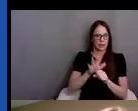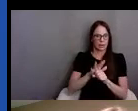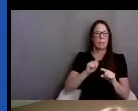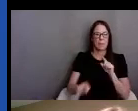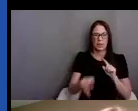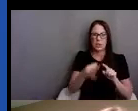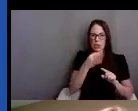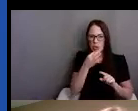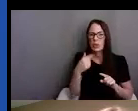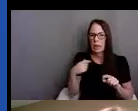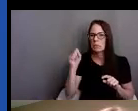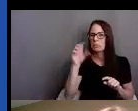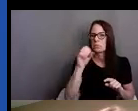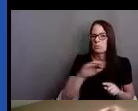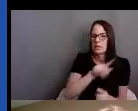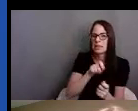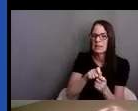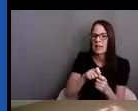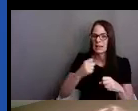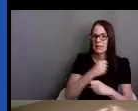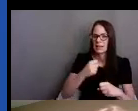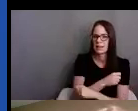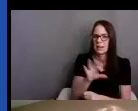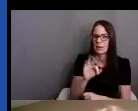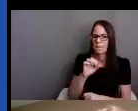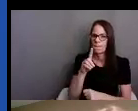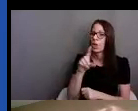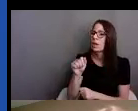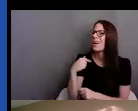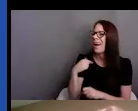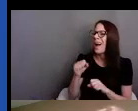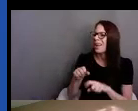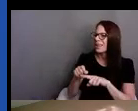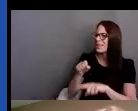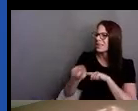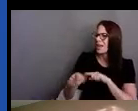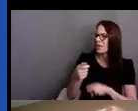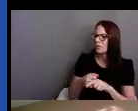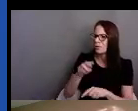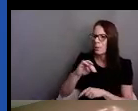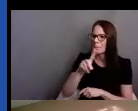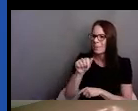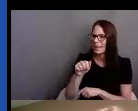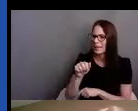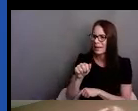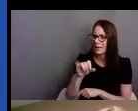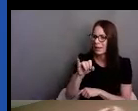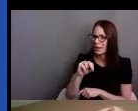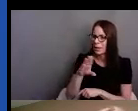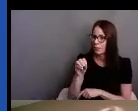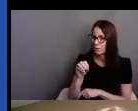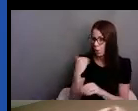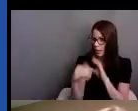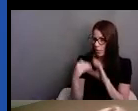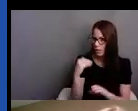you. And Frida, we can send that to you from the media info email. Perfect. No